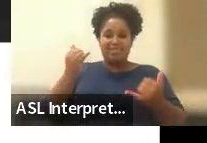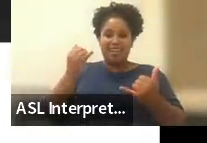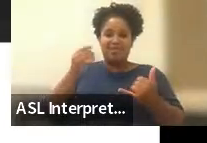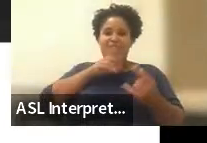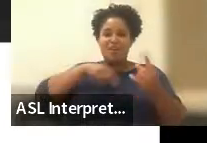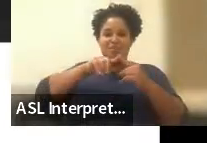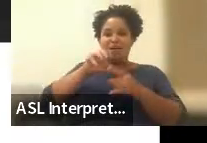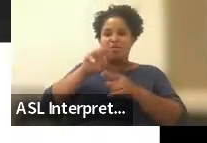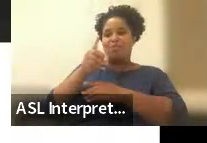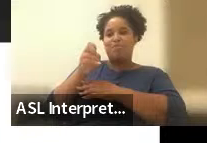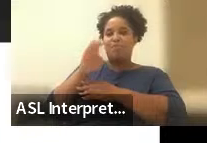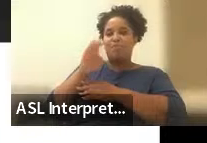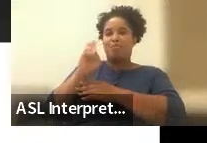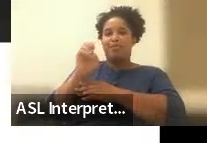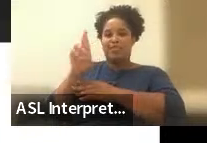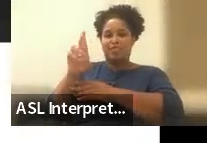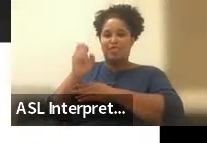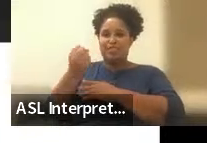boosters.